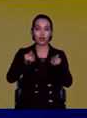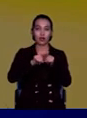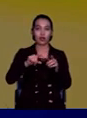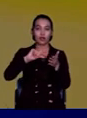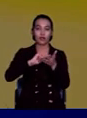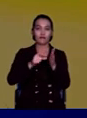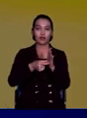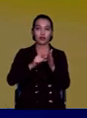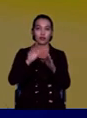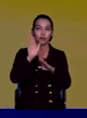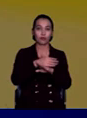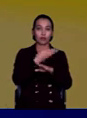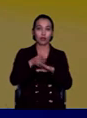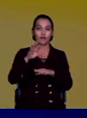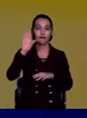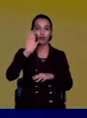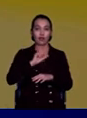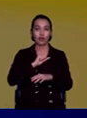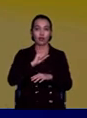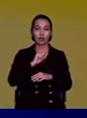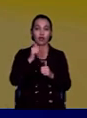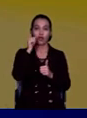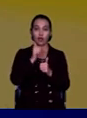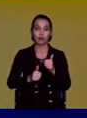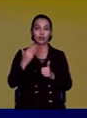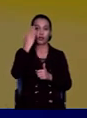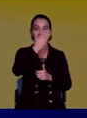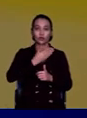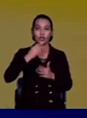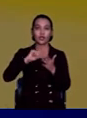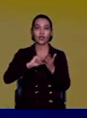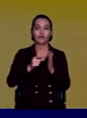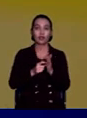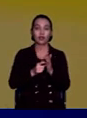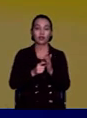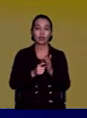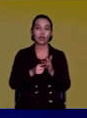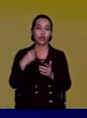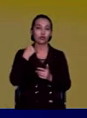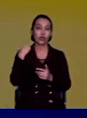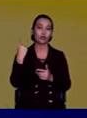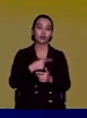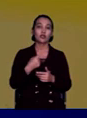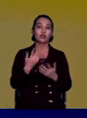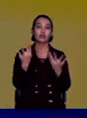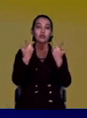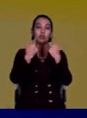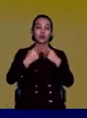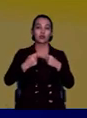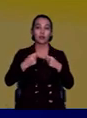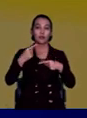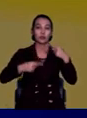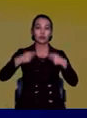o'lchamli kvadratlarga bo'linadi va har bir yuzadagi kvadratlar soni taqqoslanadi. E'tibor